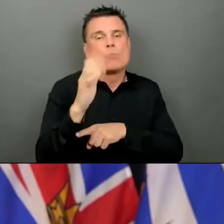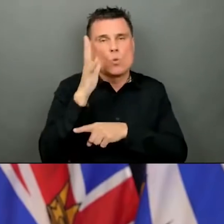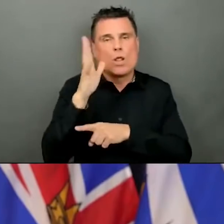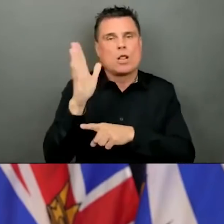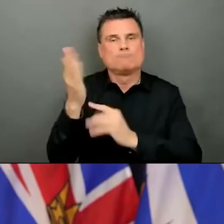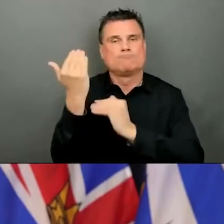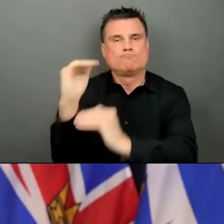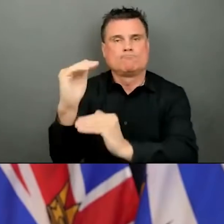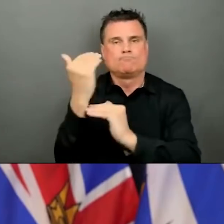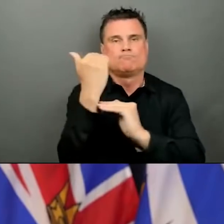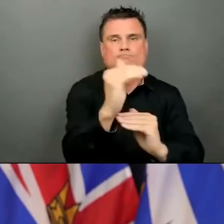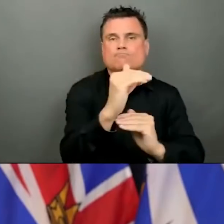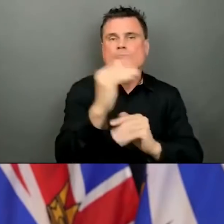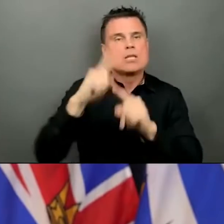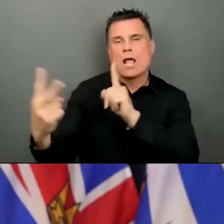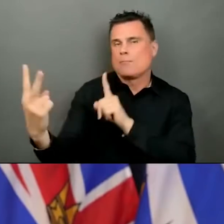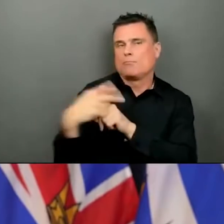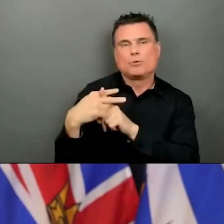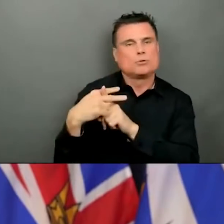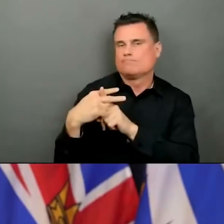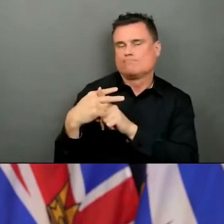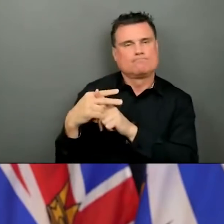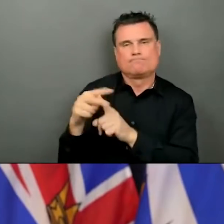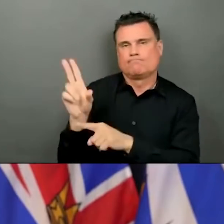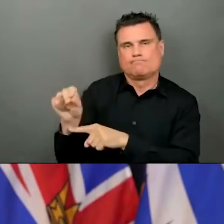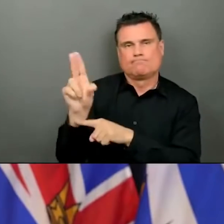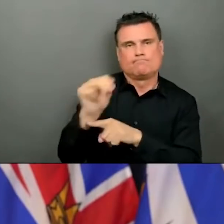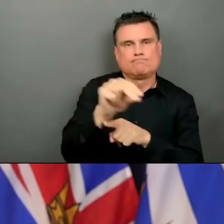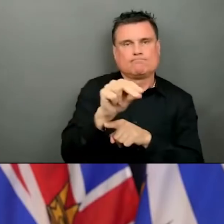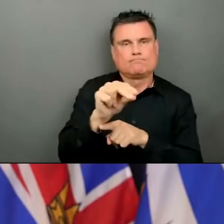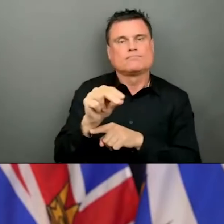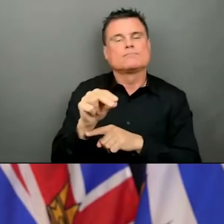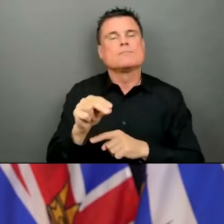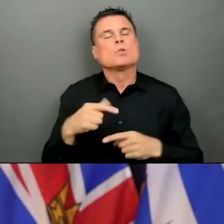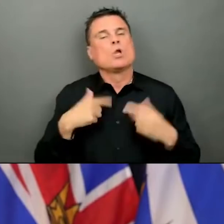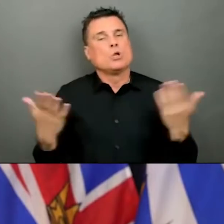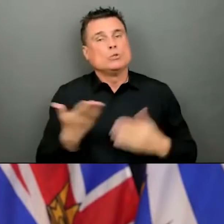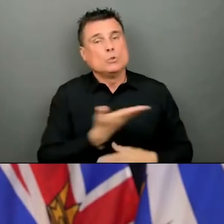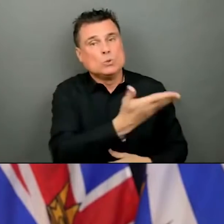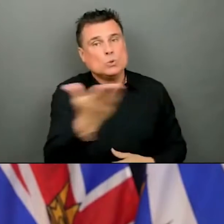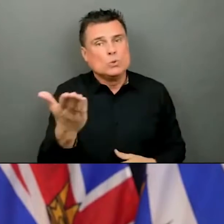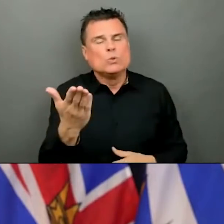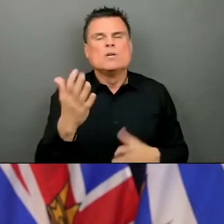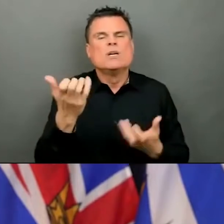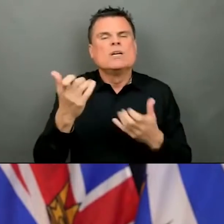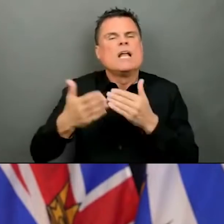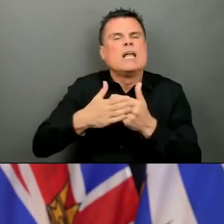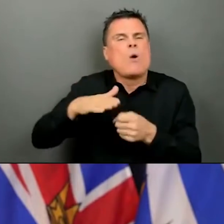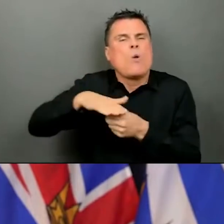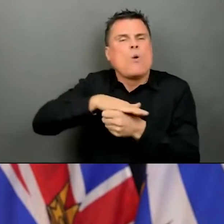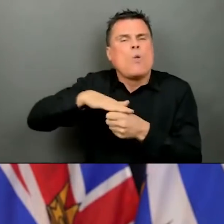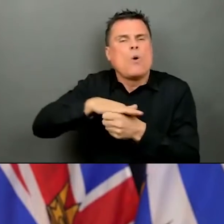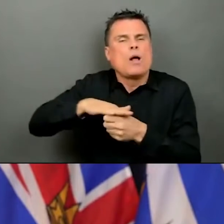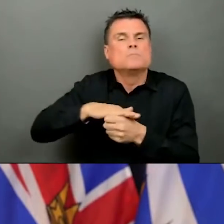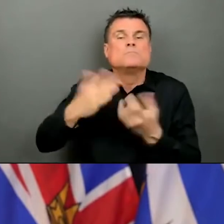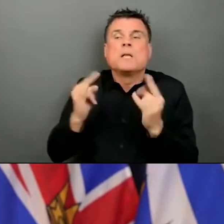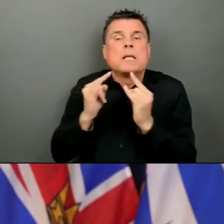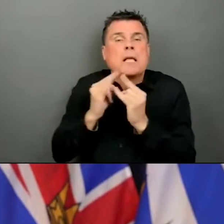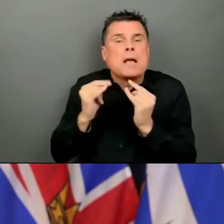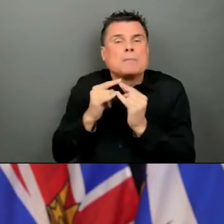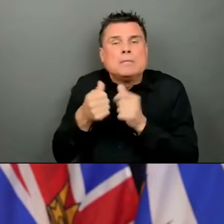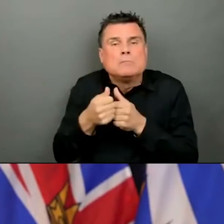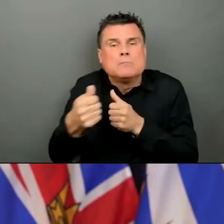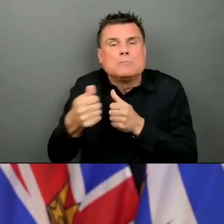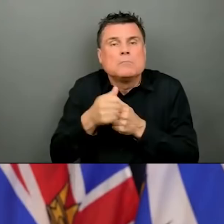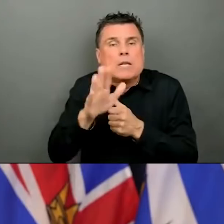outside, perhaps go to a campground in your local area, but do not try and book somewhere outside of your area because the